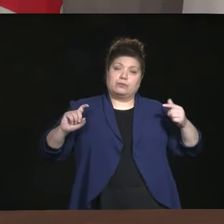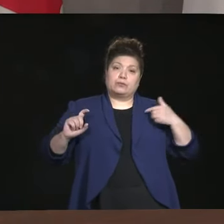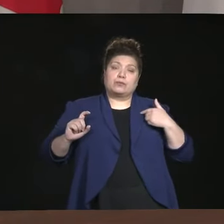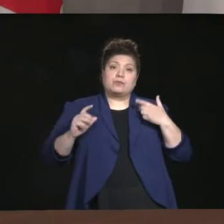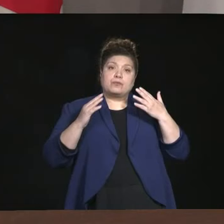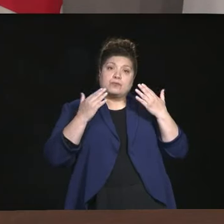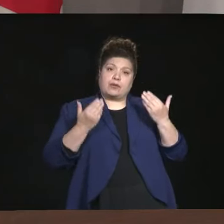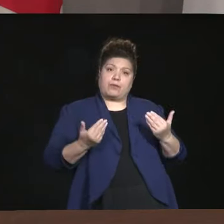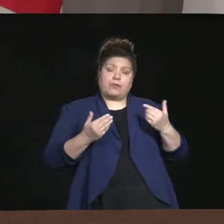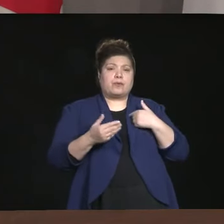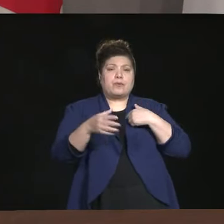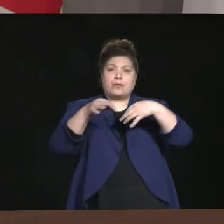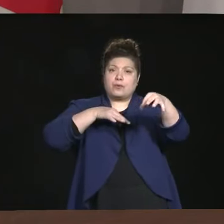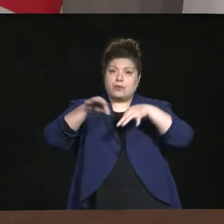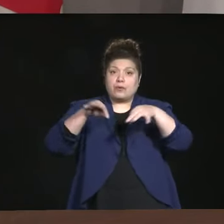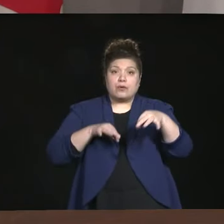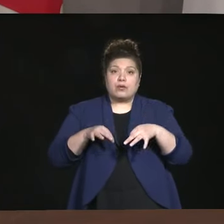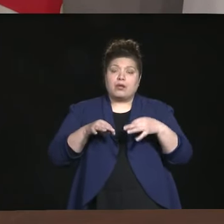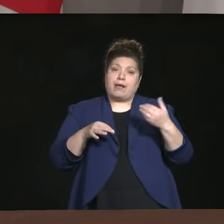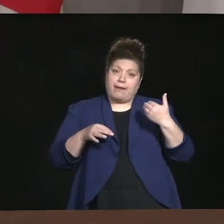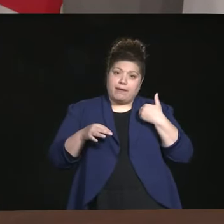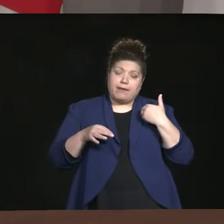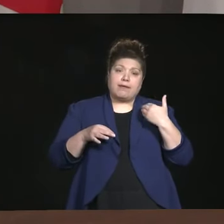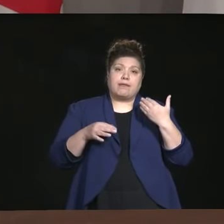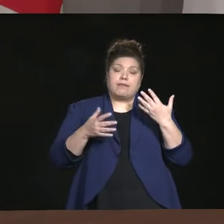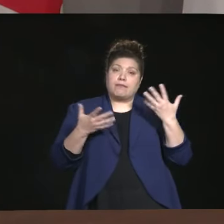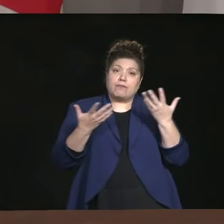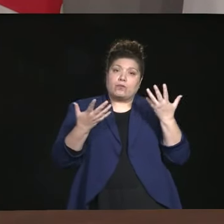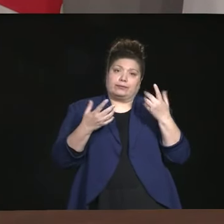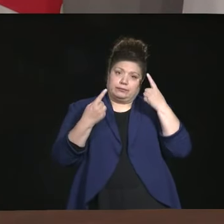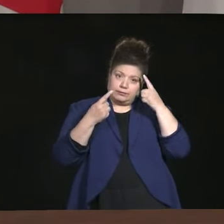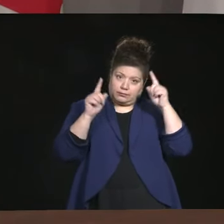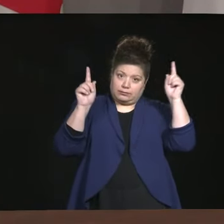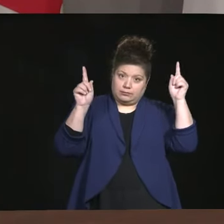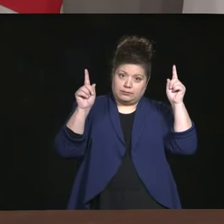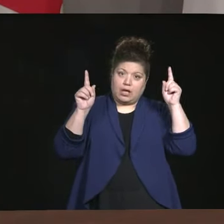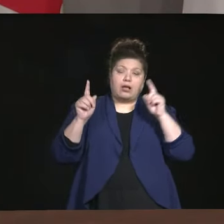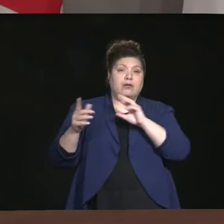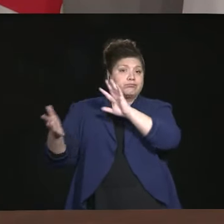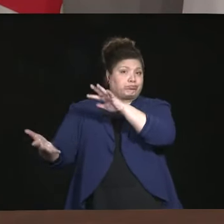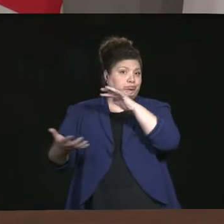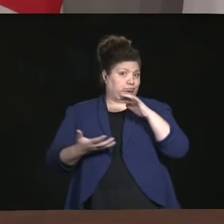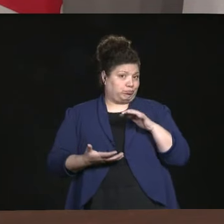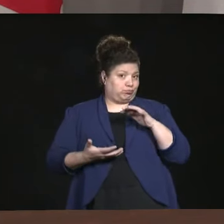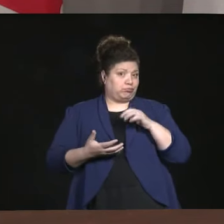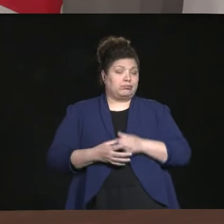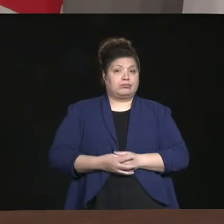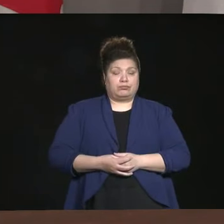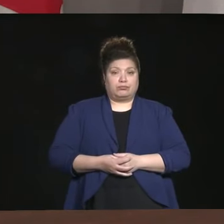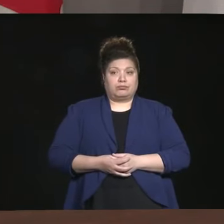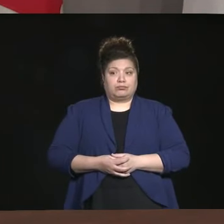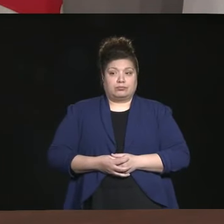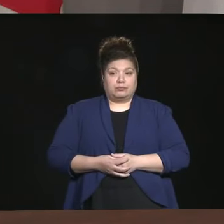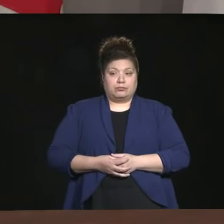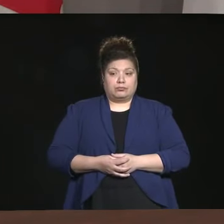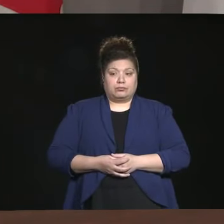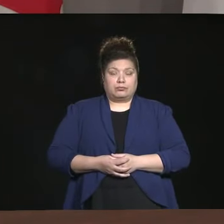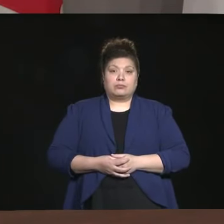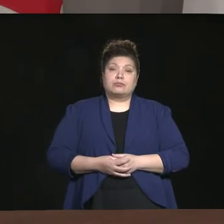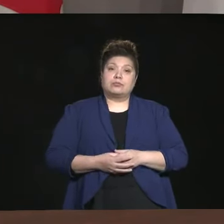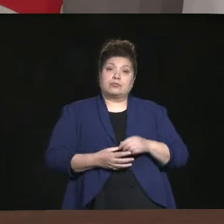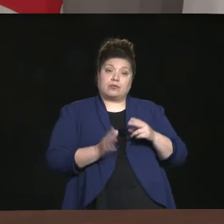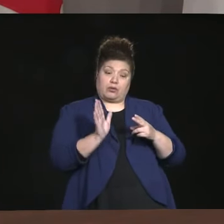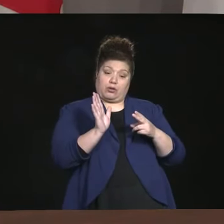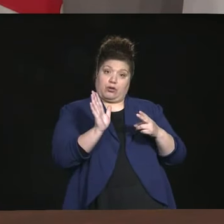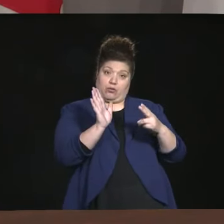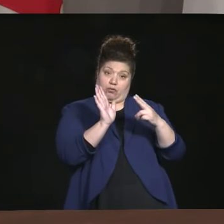additional progress that we are making. Nous avons signé un contrat avec Medicom de Pointe-Claire,